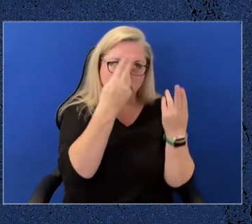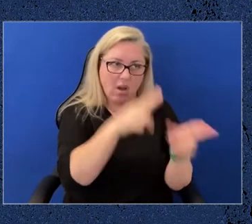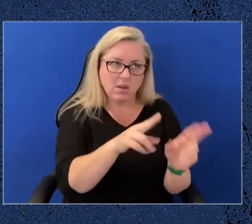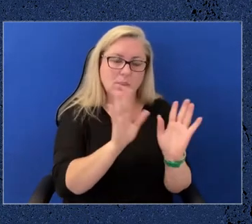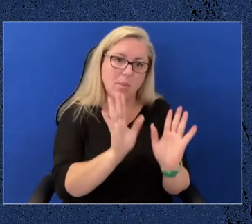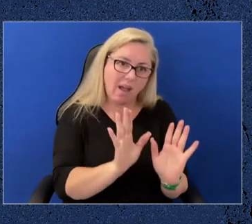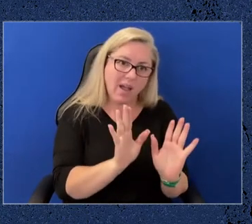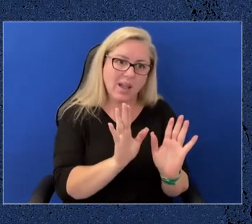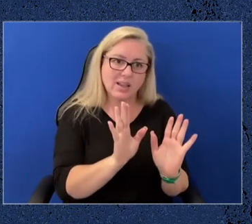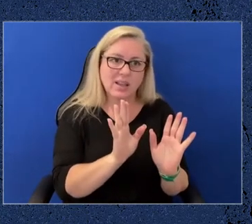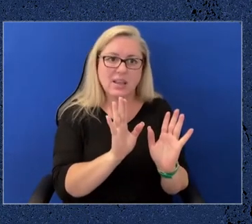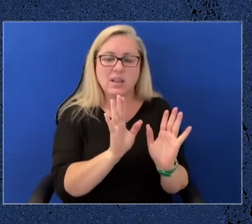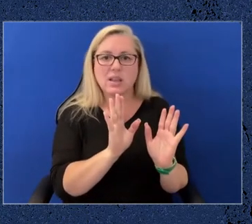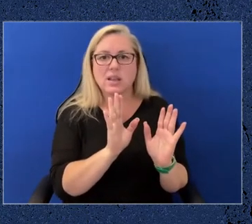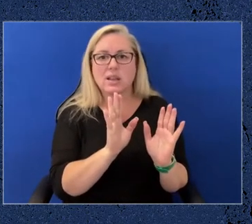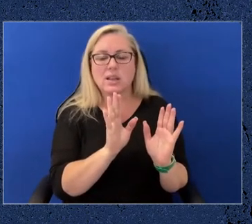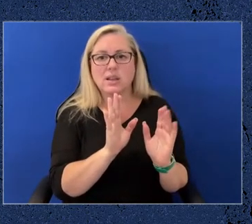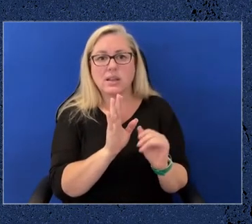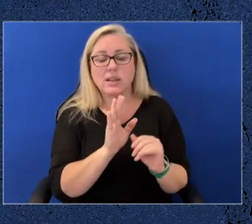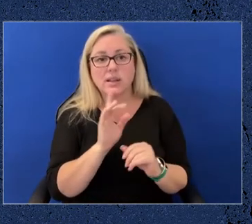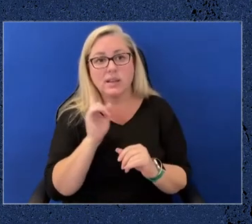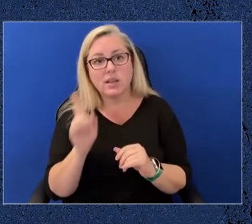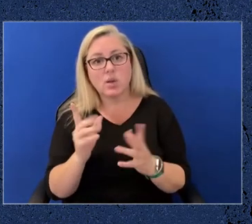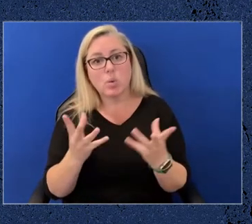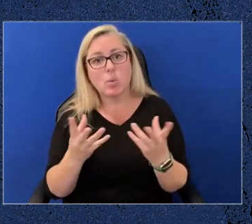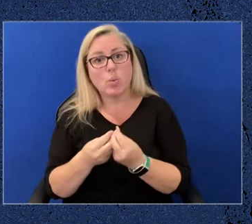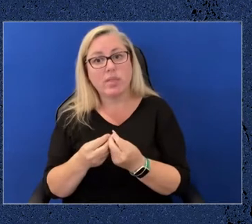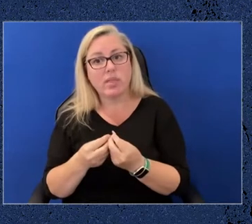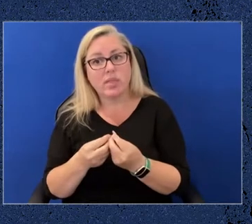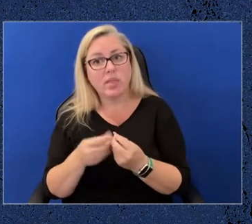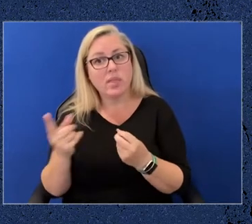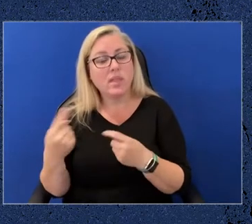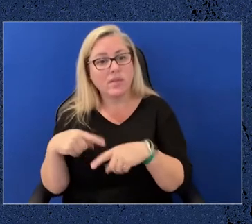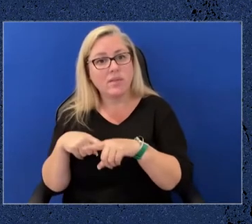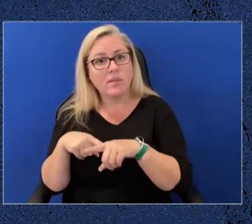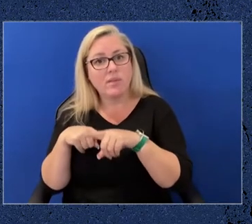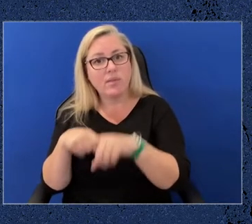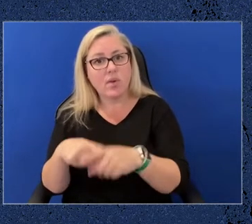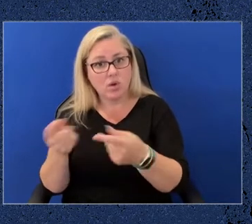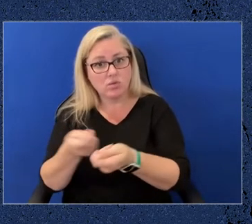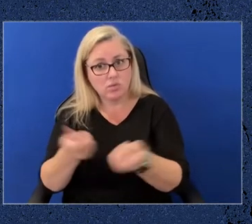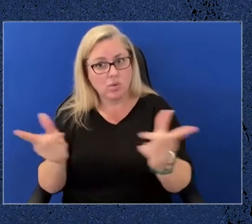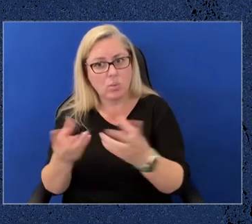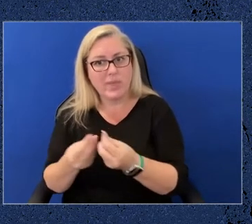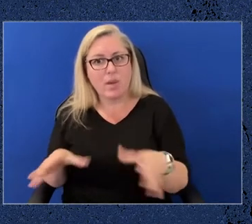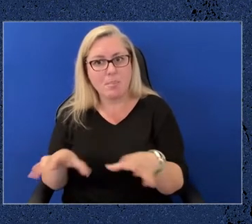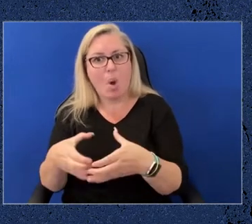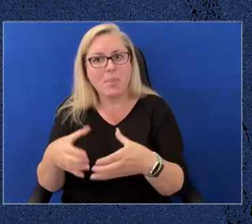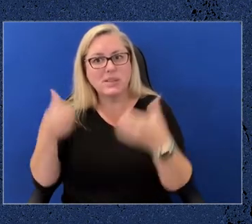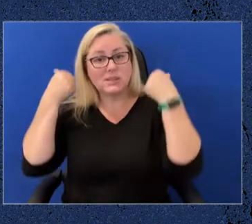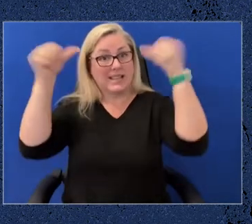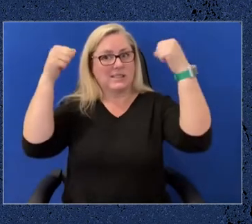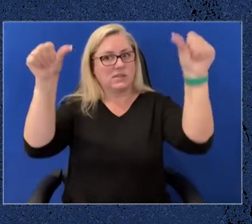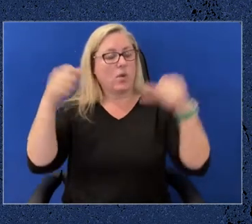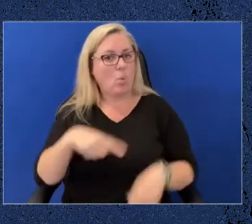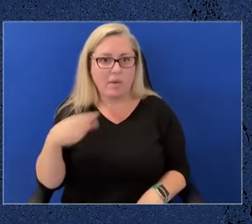You know, ecologists. But with the when they released with mob, they were very successful because they'd sat down